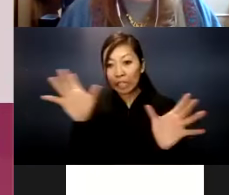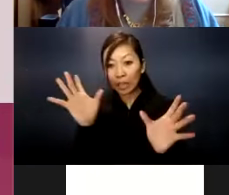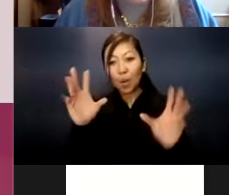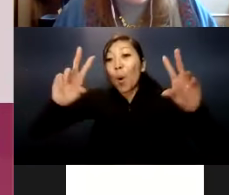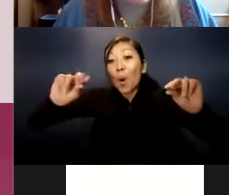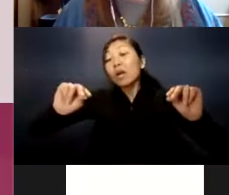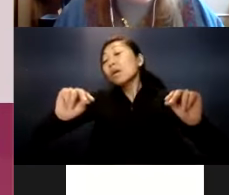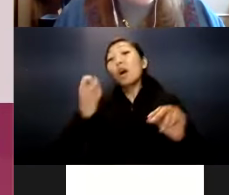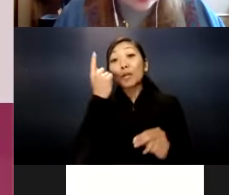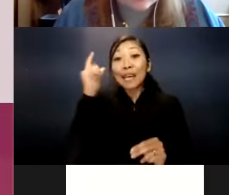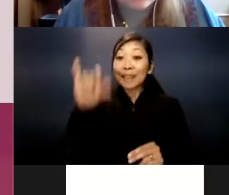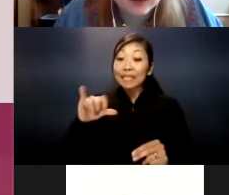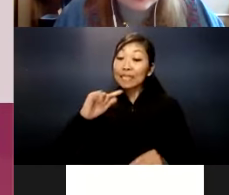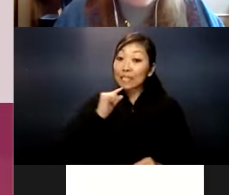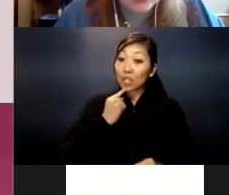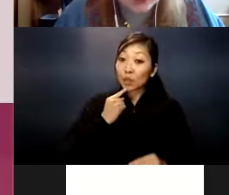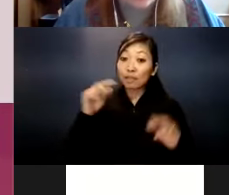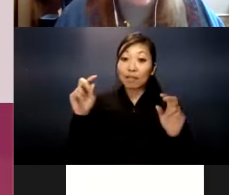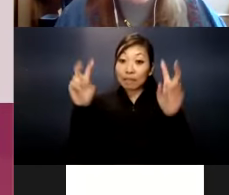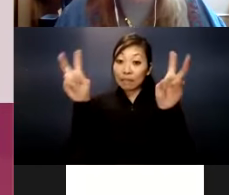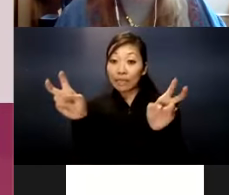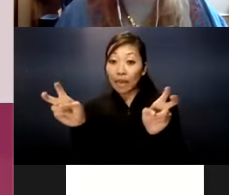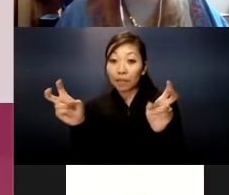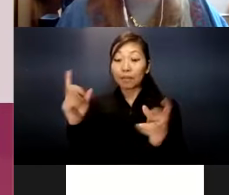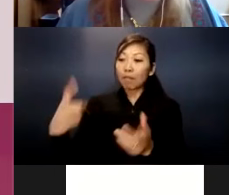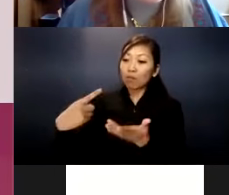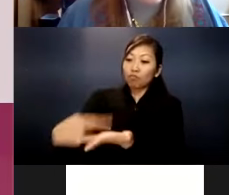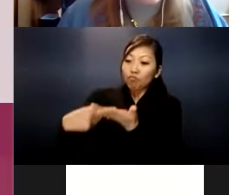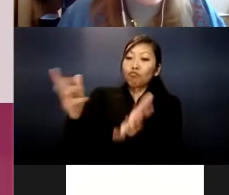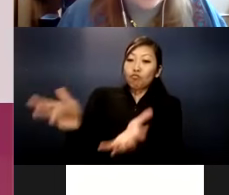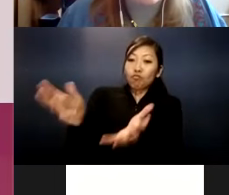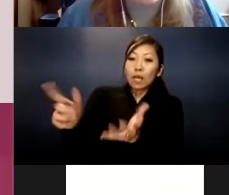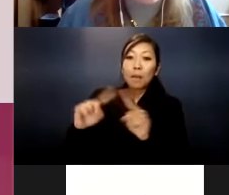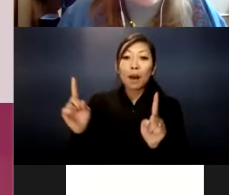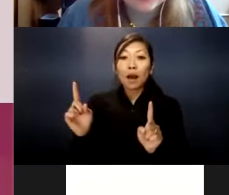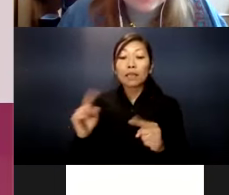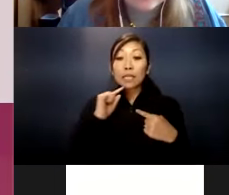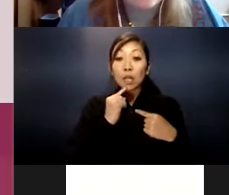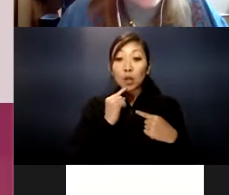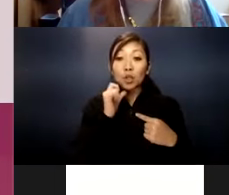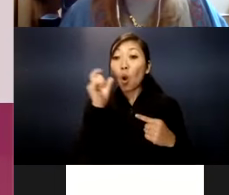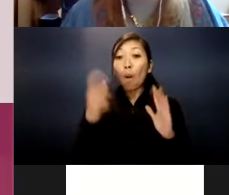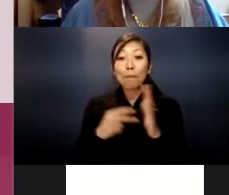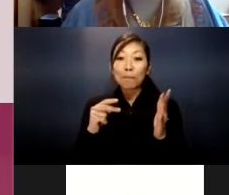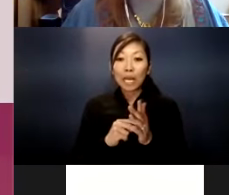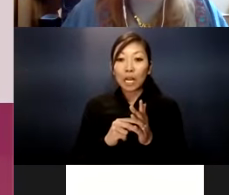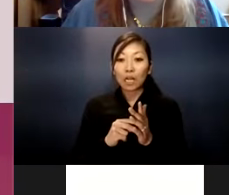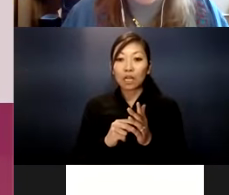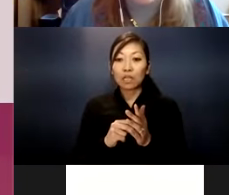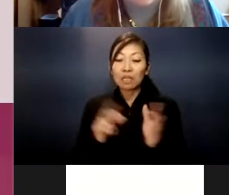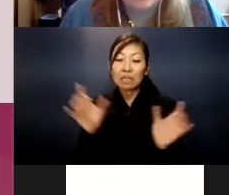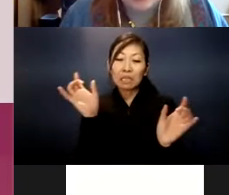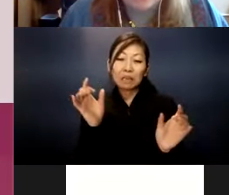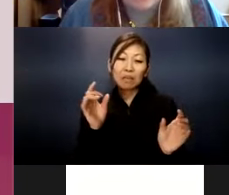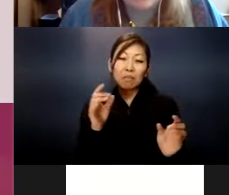taken seriously because they are a serious issue. But serious doesn't have to mean joyless. They can still be